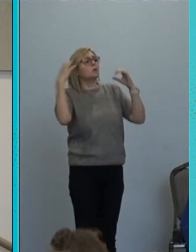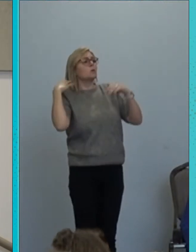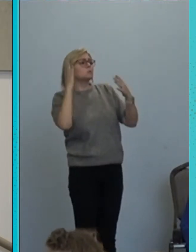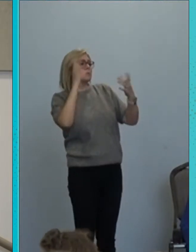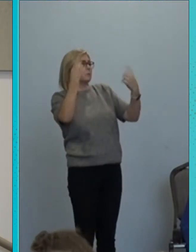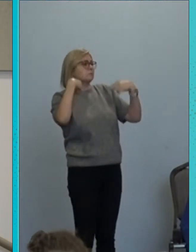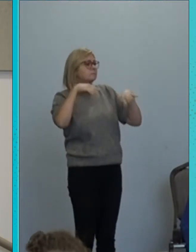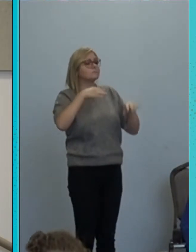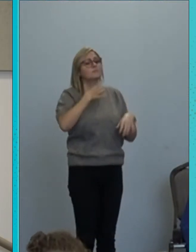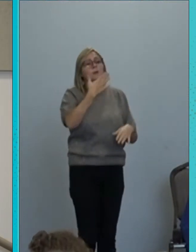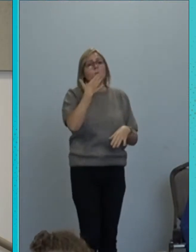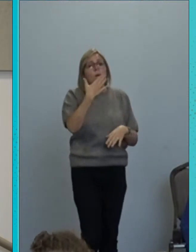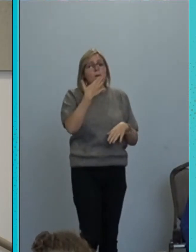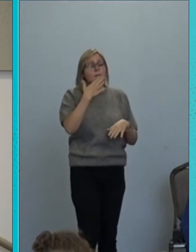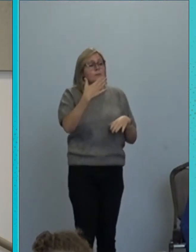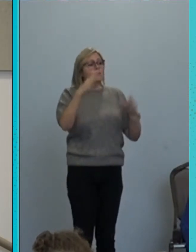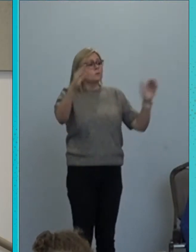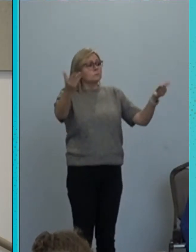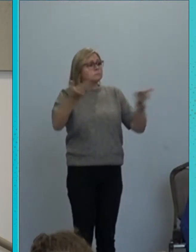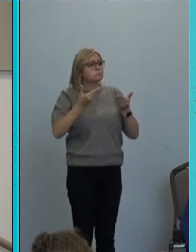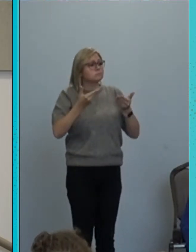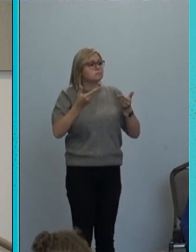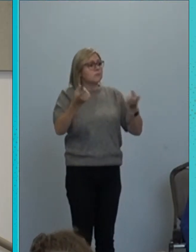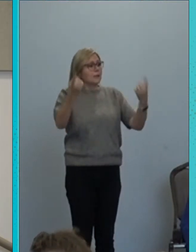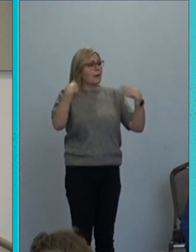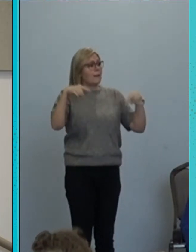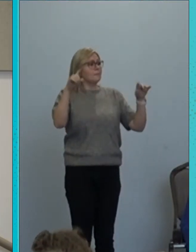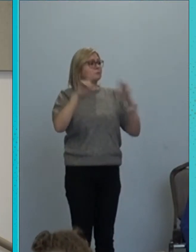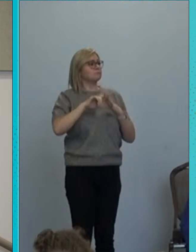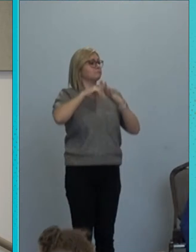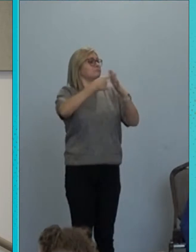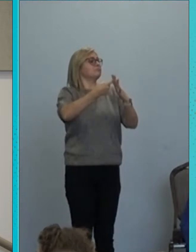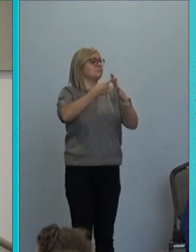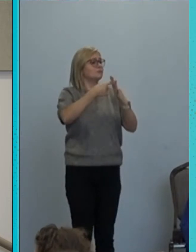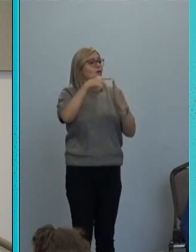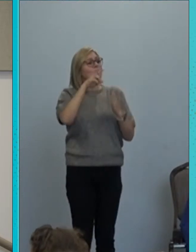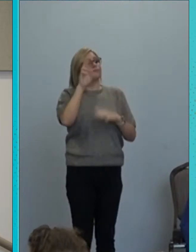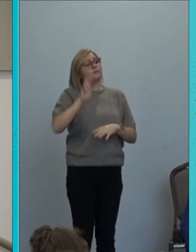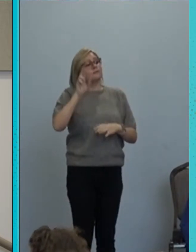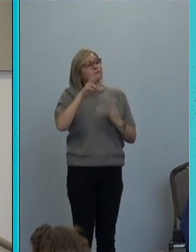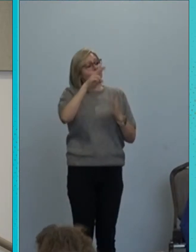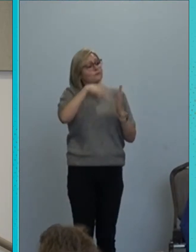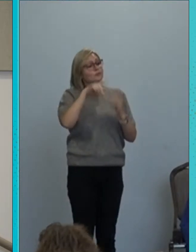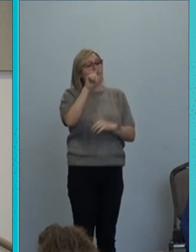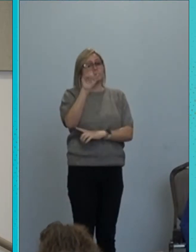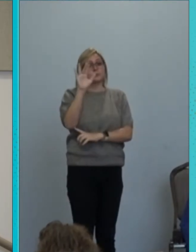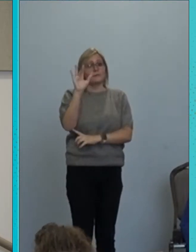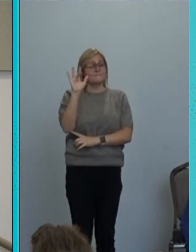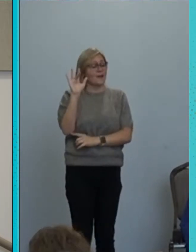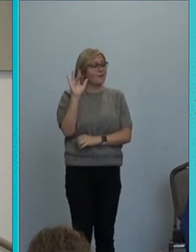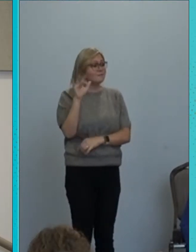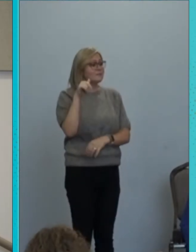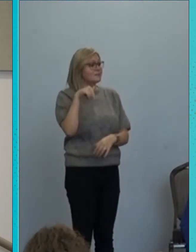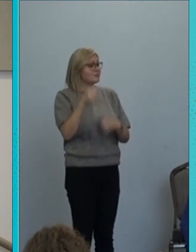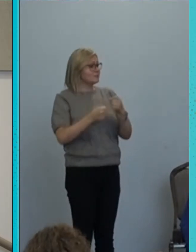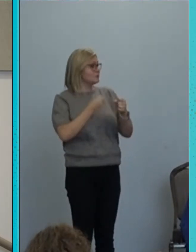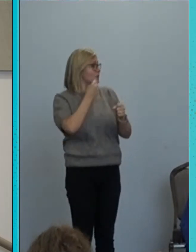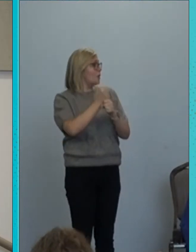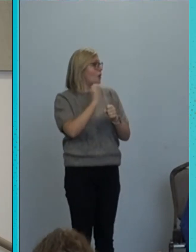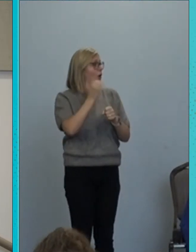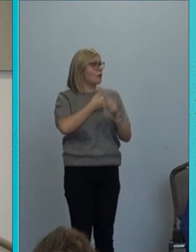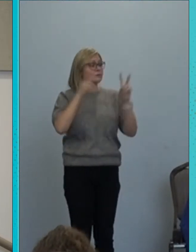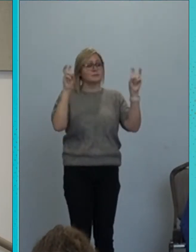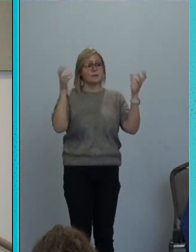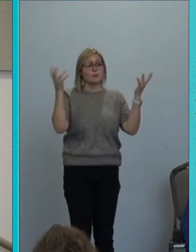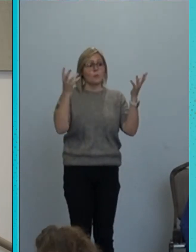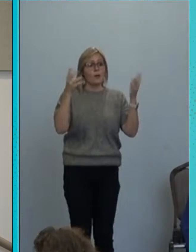Okay, welcome everyone to the Kickoff for Riverside Reads 2025. This year our title is The